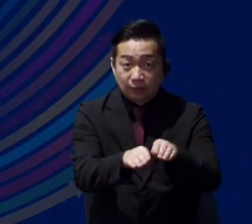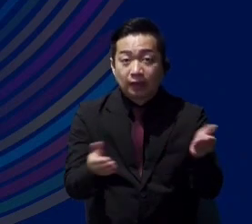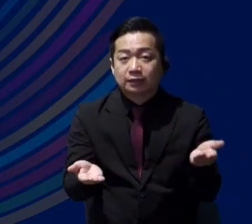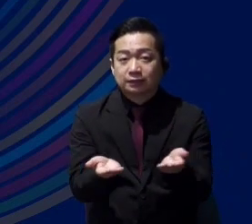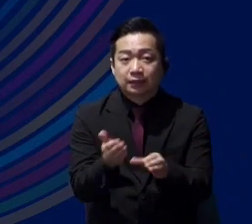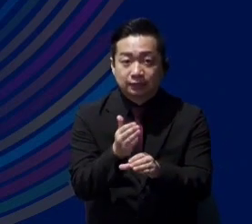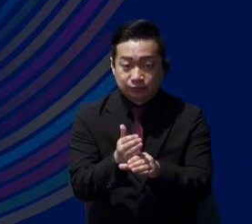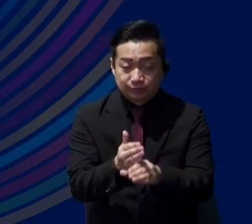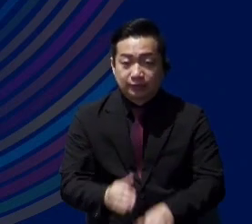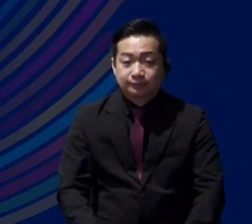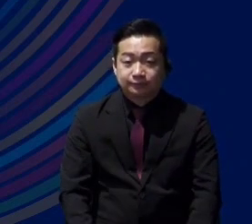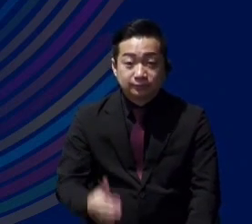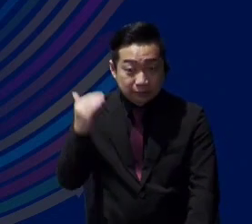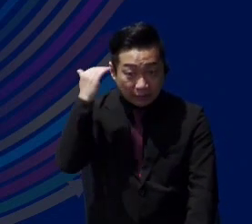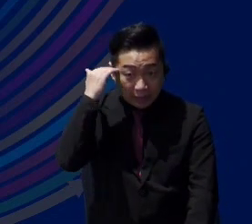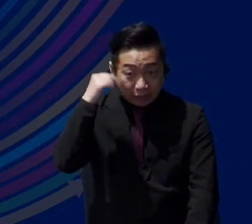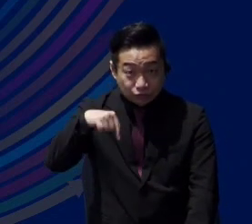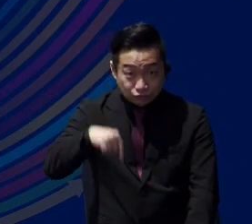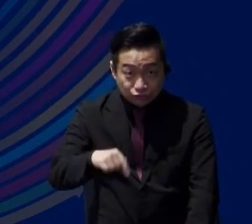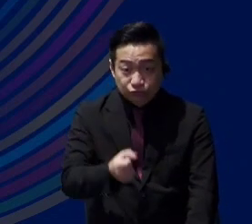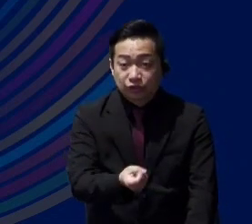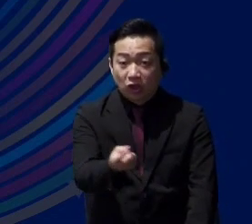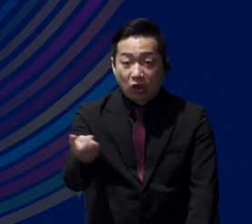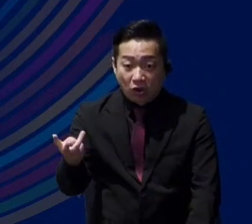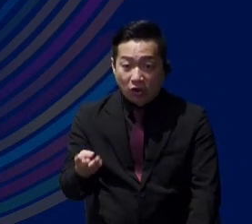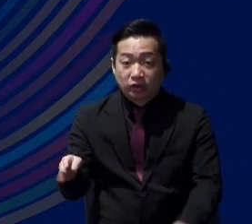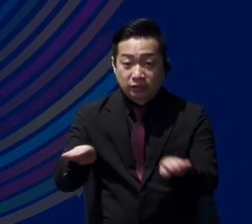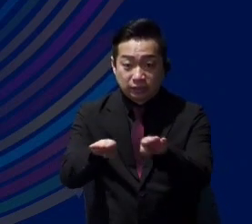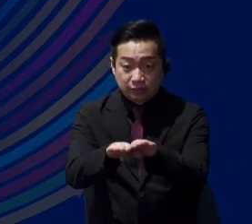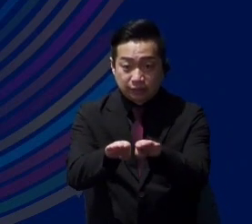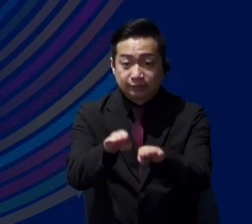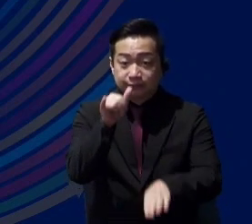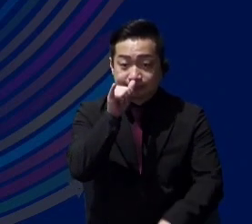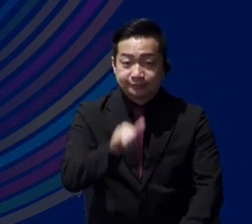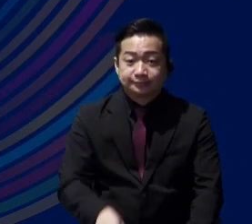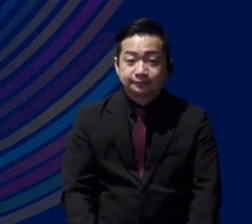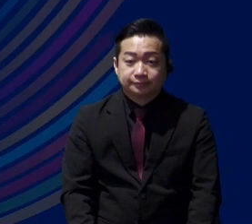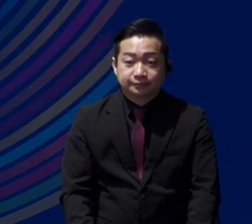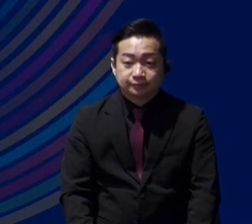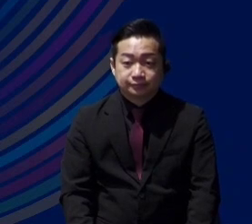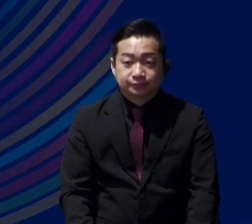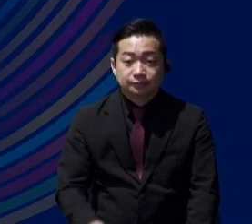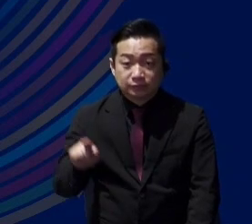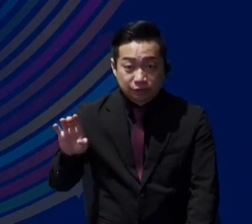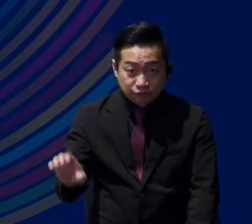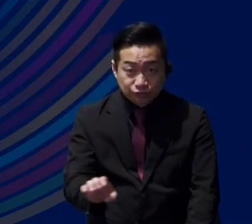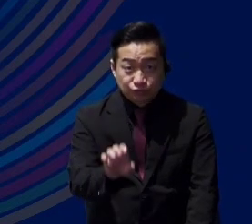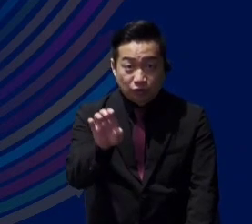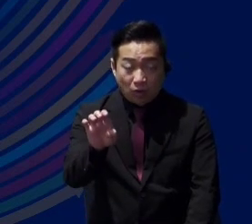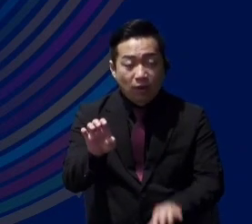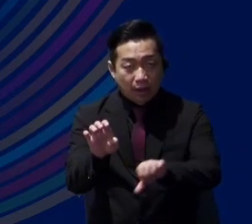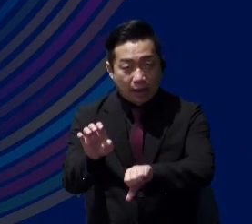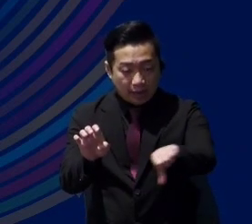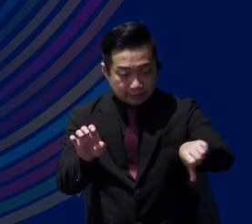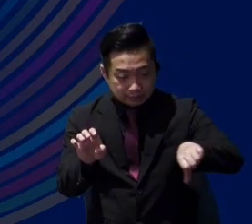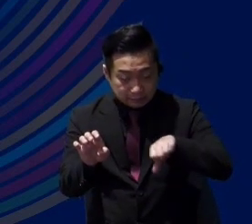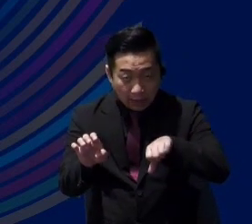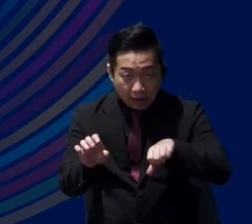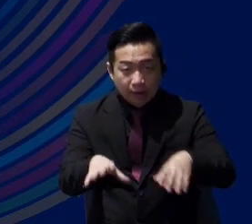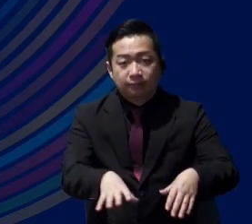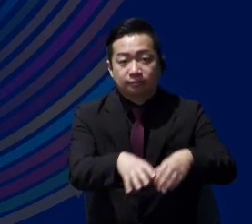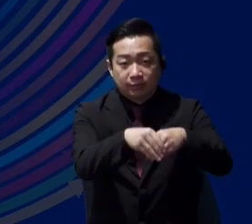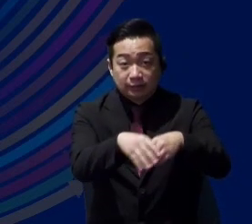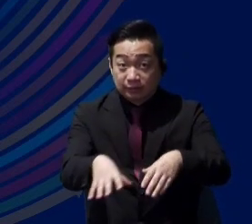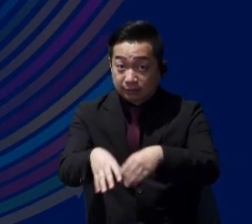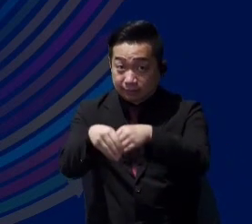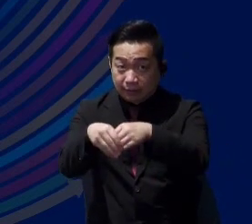Korea, some of them is in Europe, some of them in Asia. And most important thing that